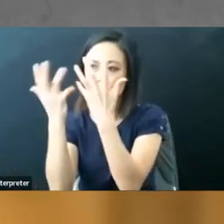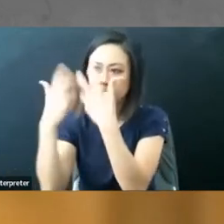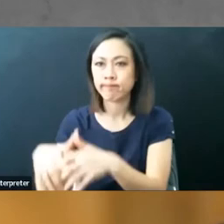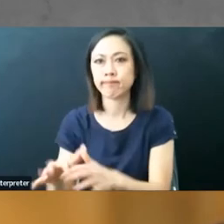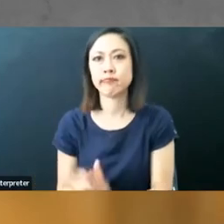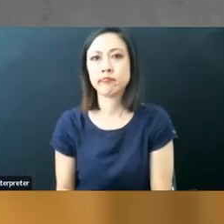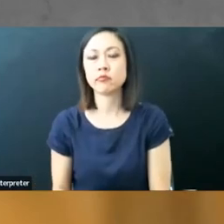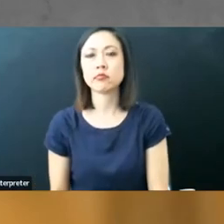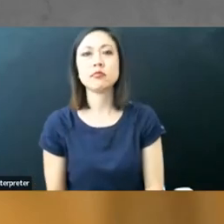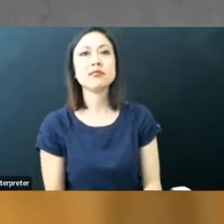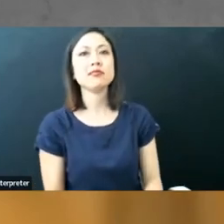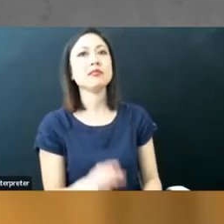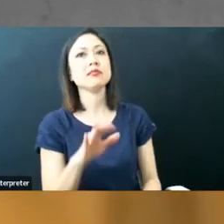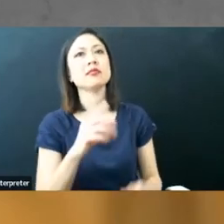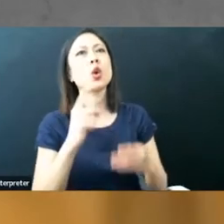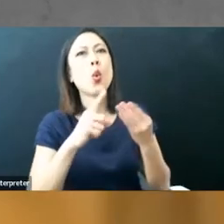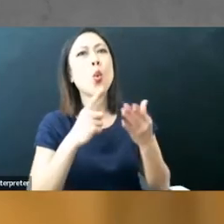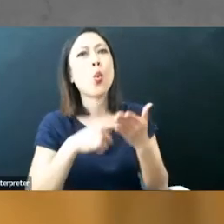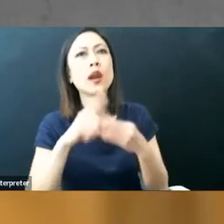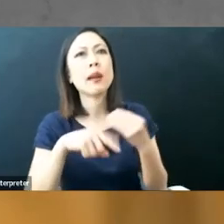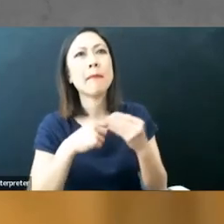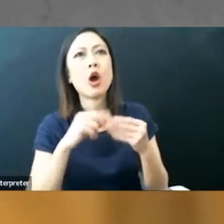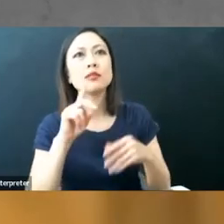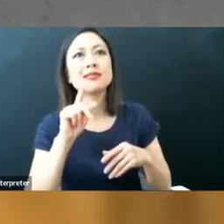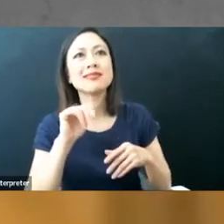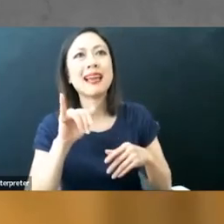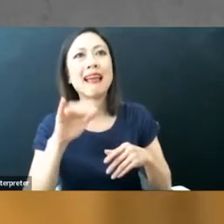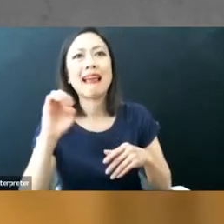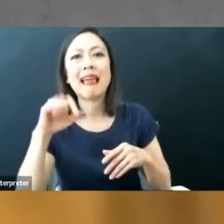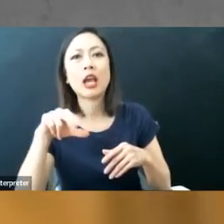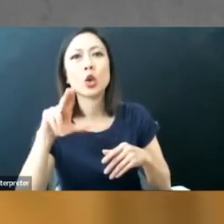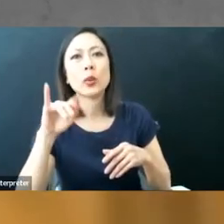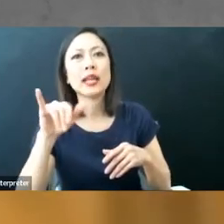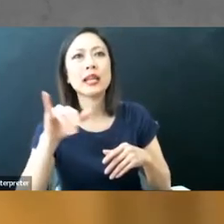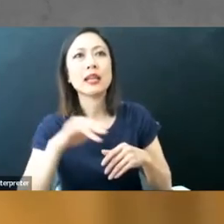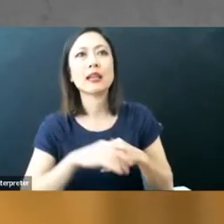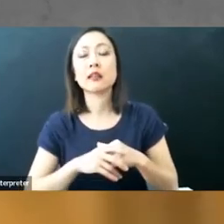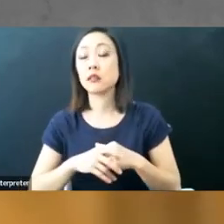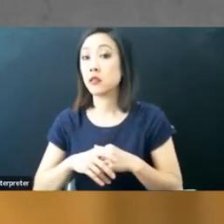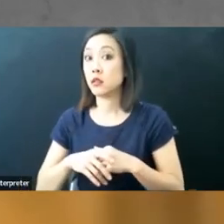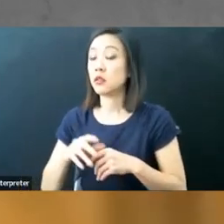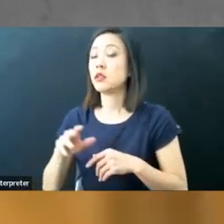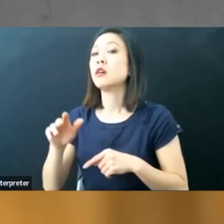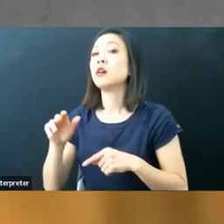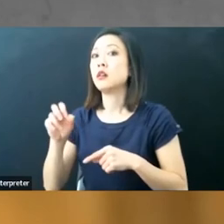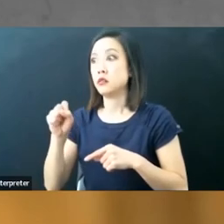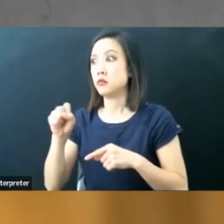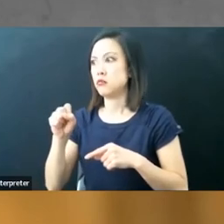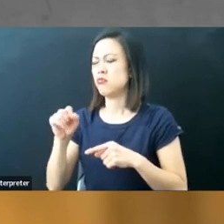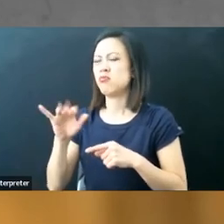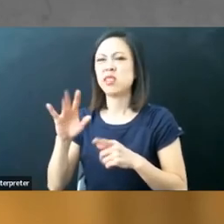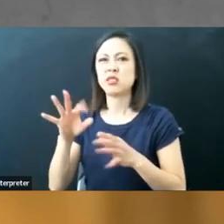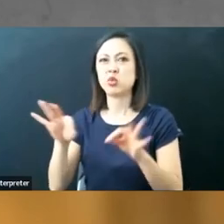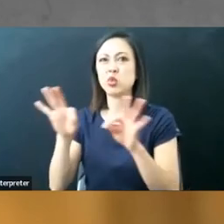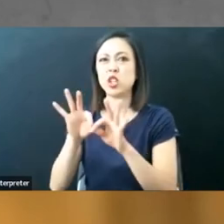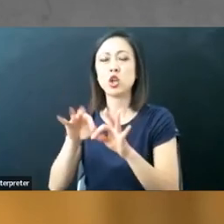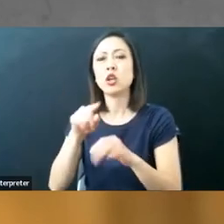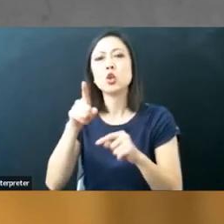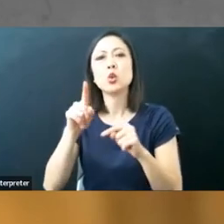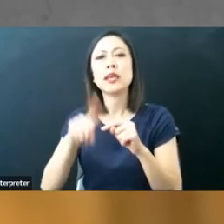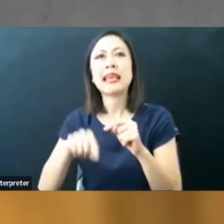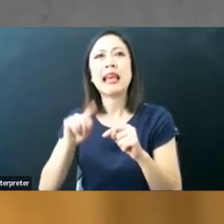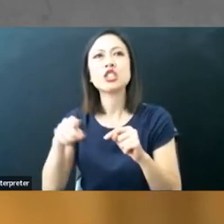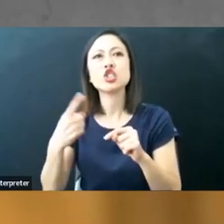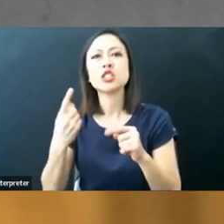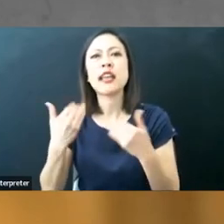equity? Well, it goes back to. Absolutely critical. It goes back to my comment, which is you can't just have tone from the